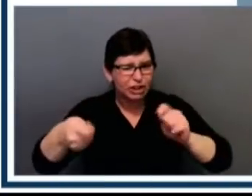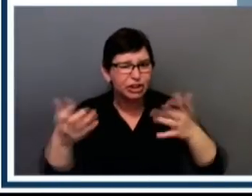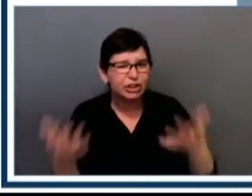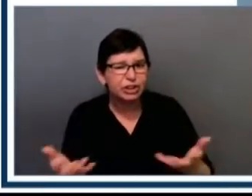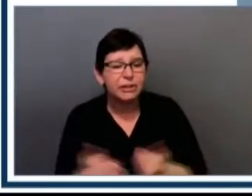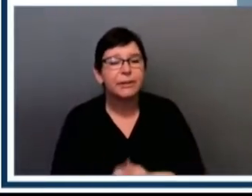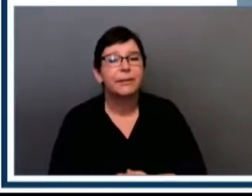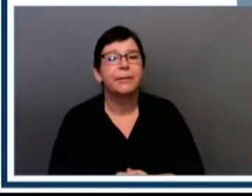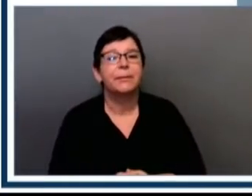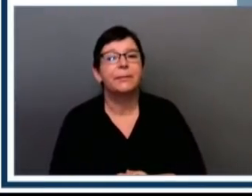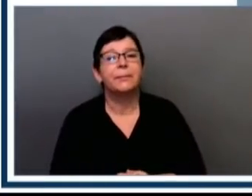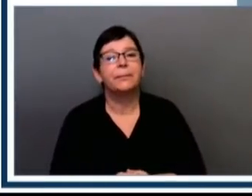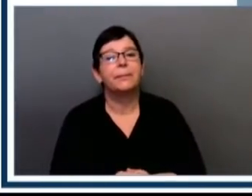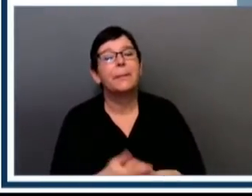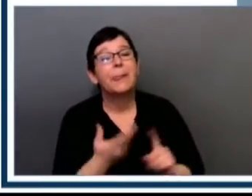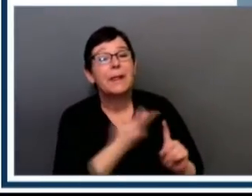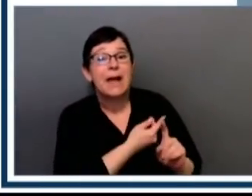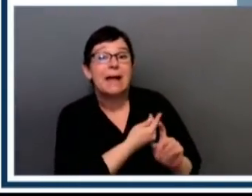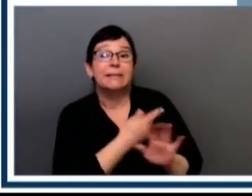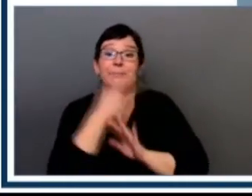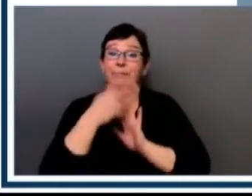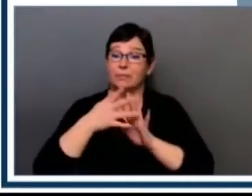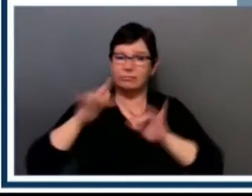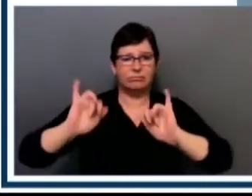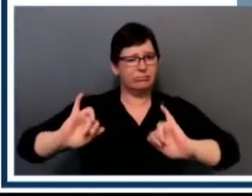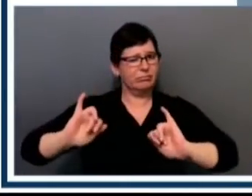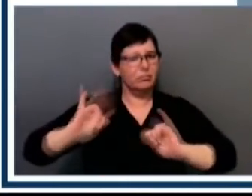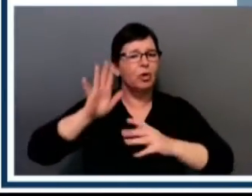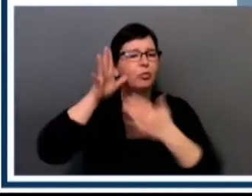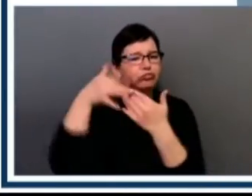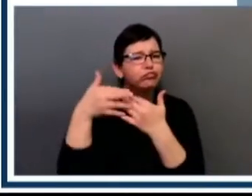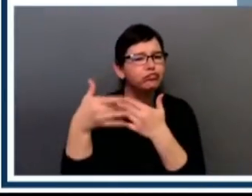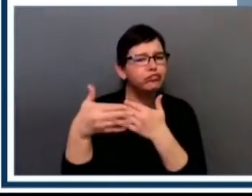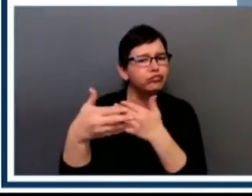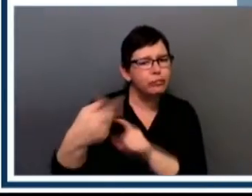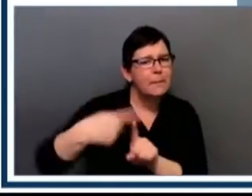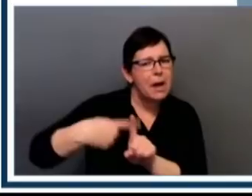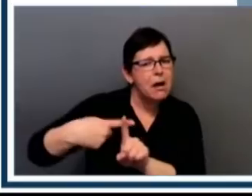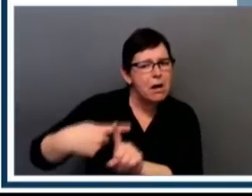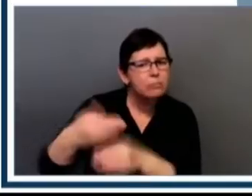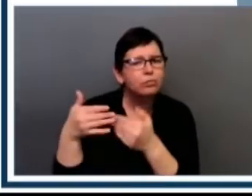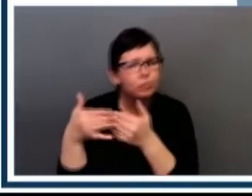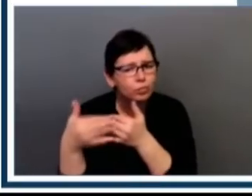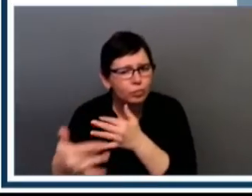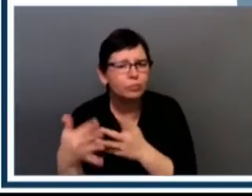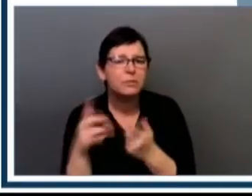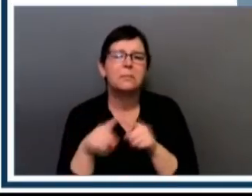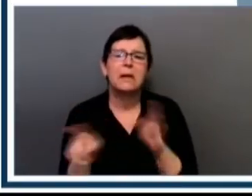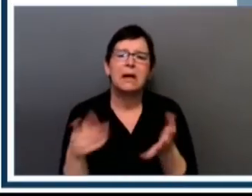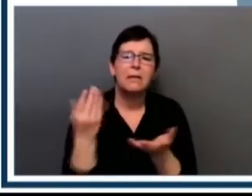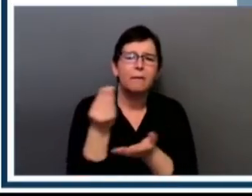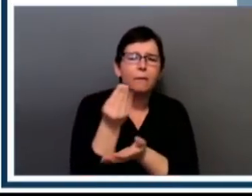just a couple of weeks ago where we said, 12 to 17-year-olds now need a booster.